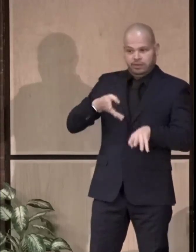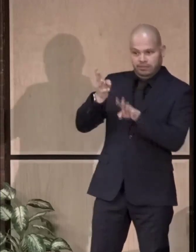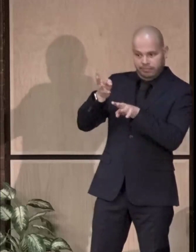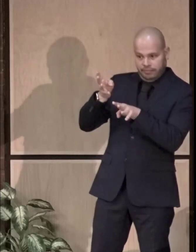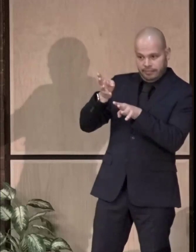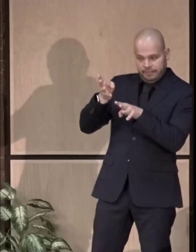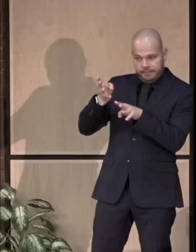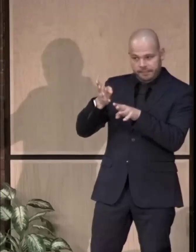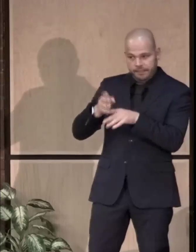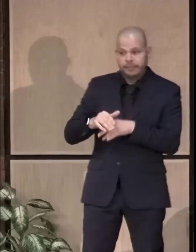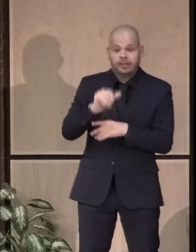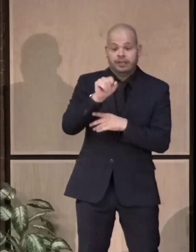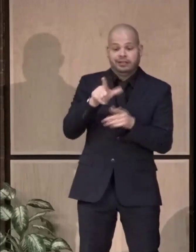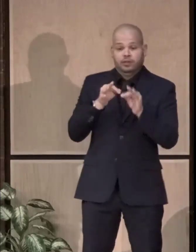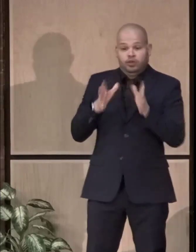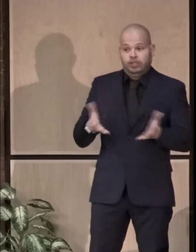ASL interpreters